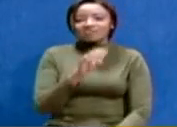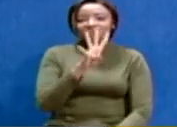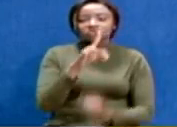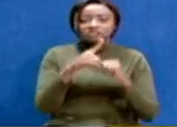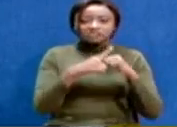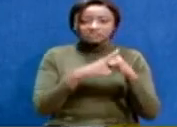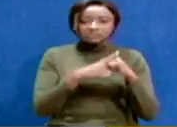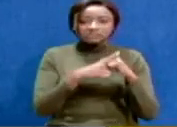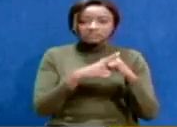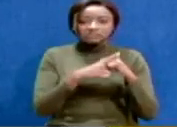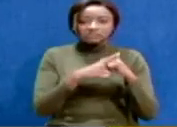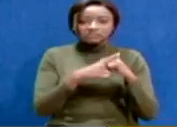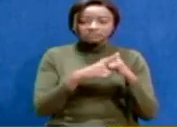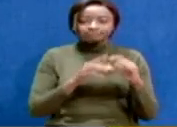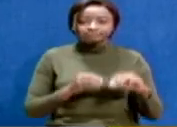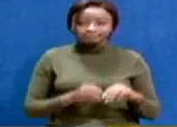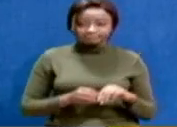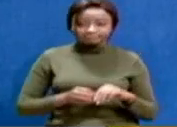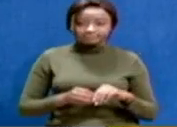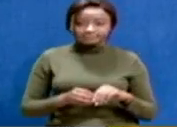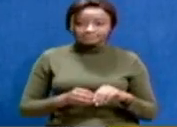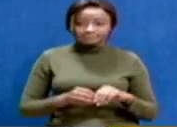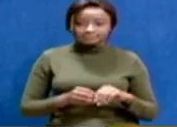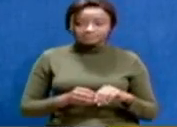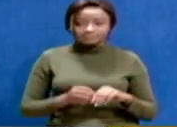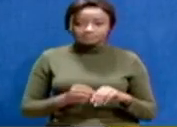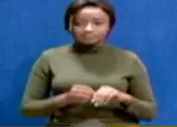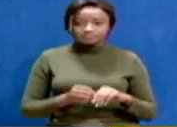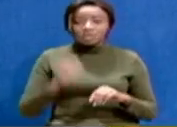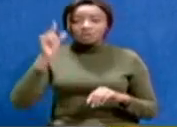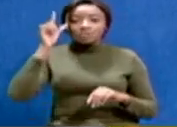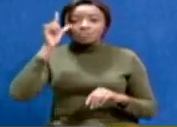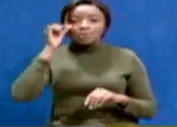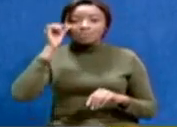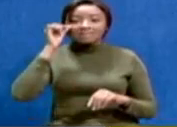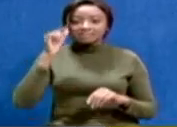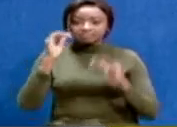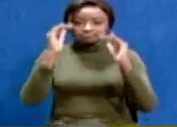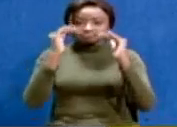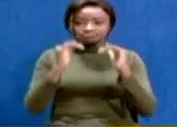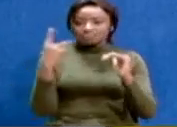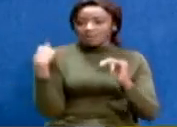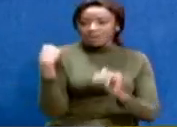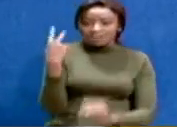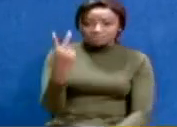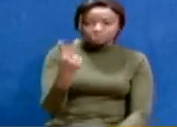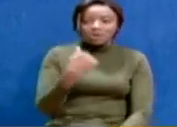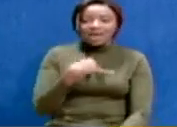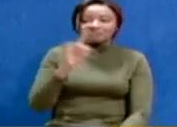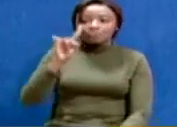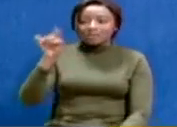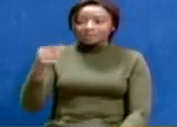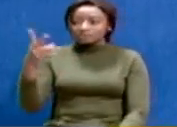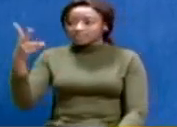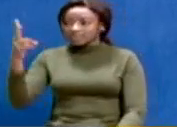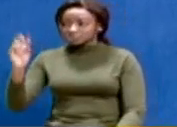44.7% of the total number of confirmed cases. Mombasa follows with